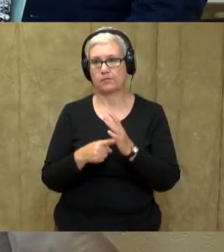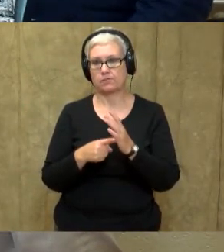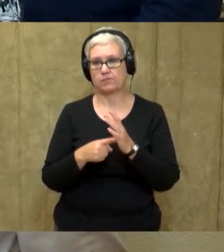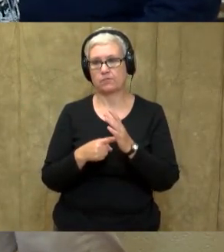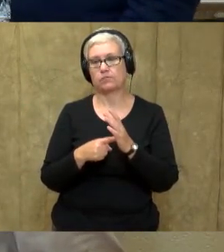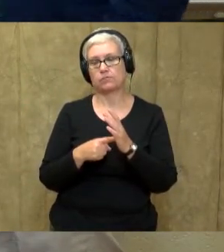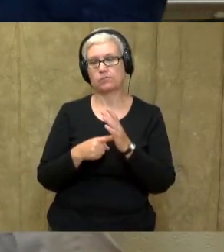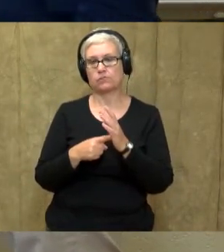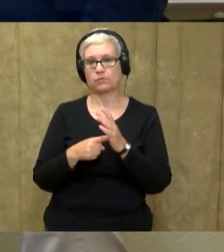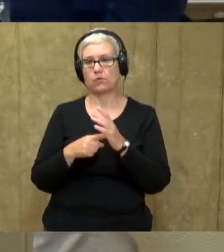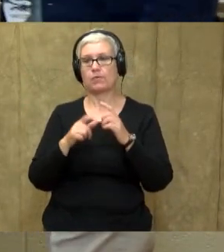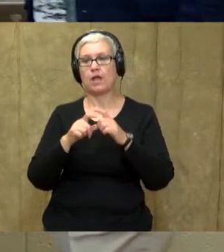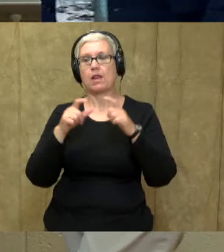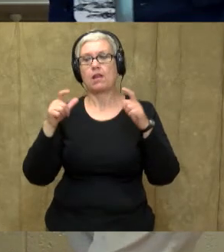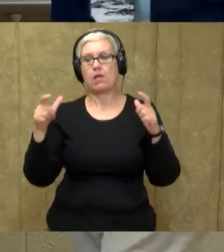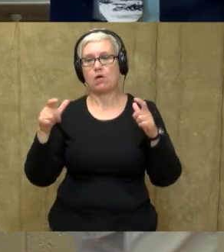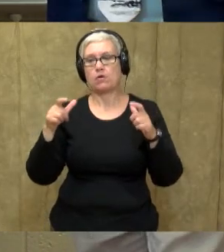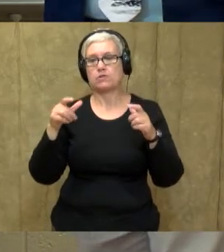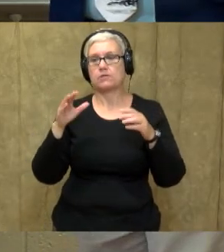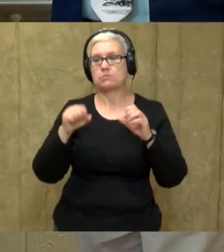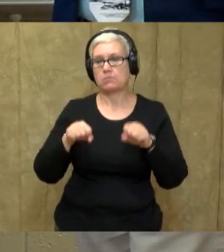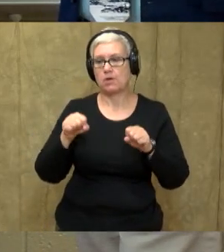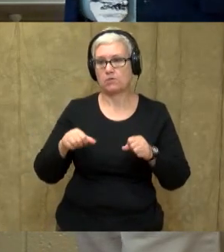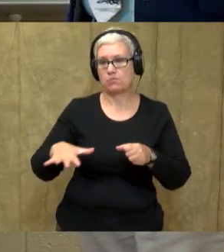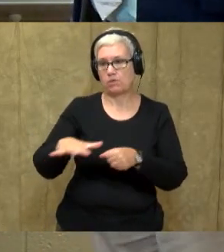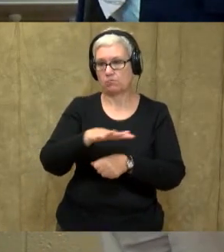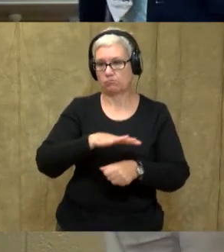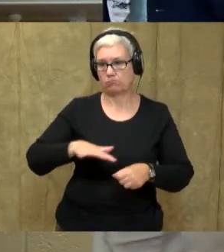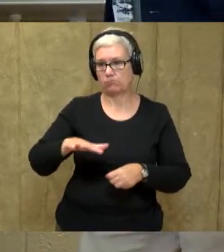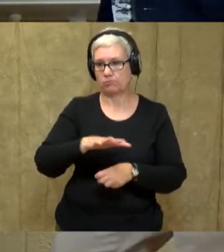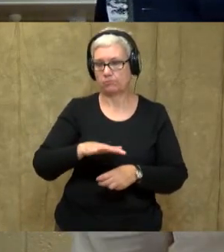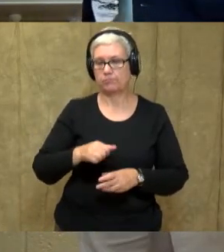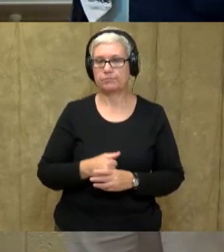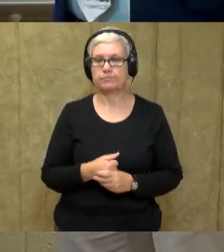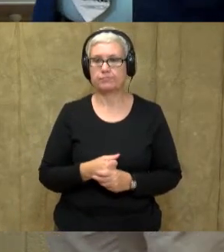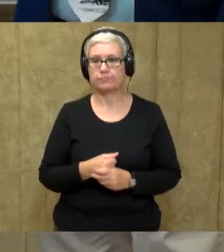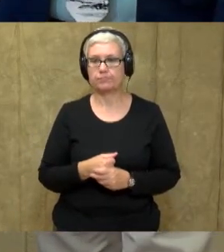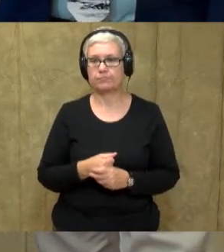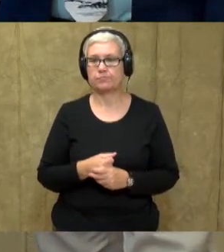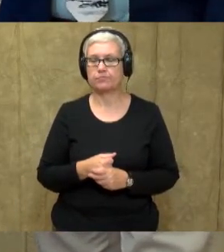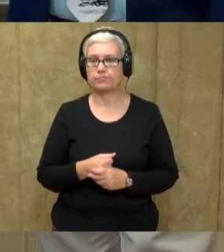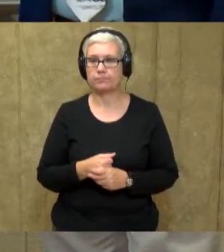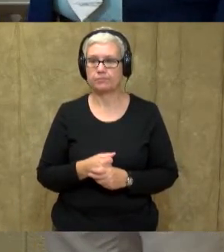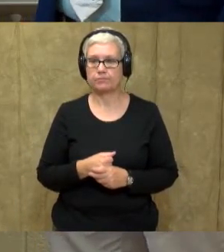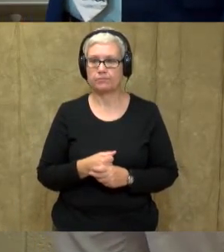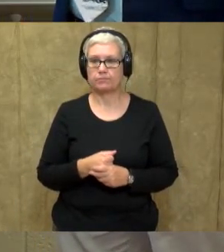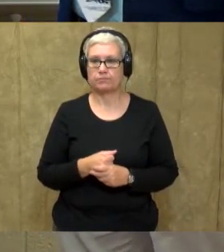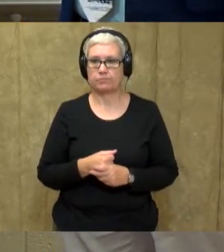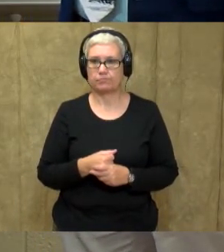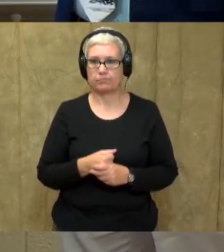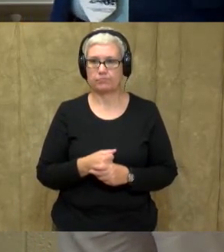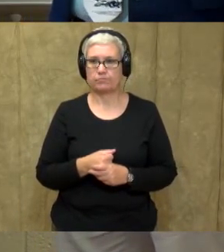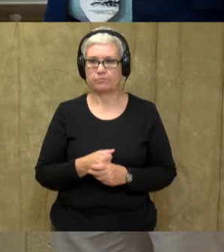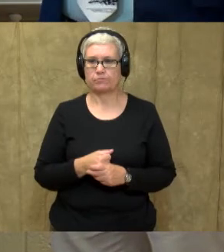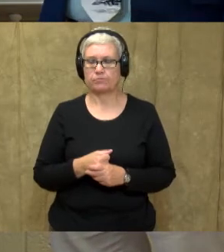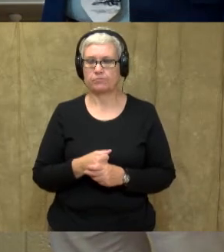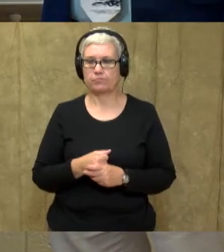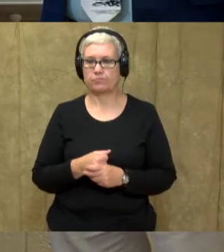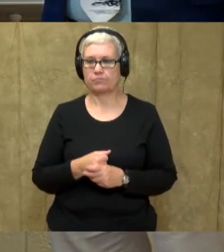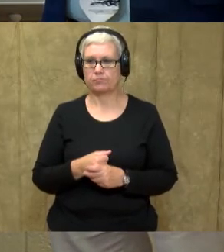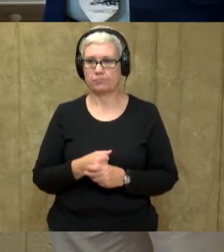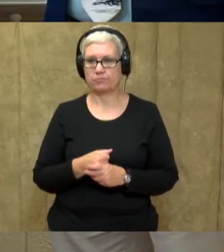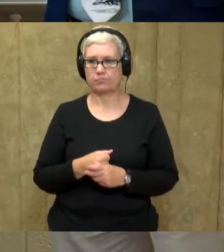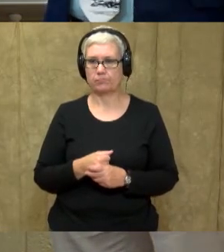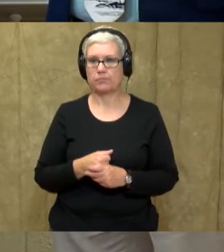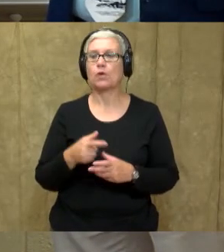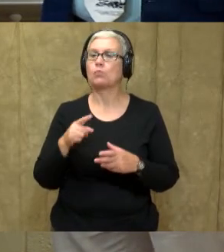case, the largest possible area. So the thing that I want you thinking about a little later on, after I'm